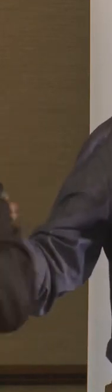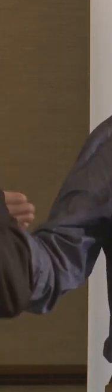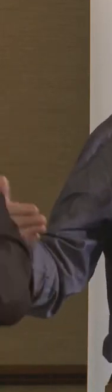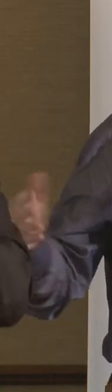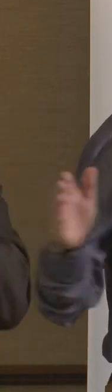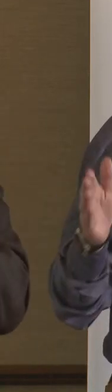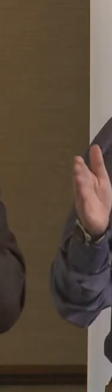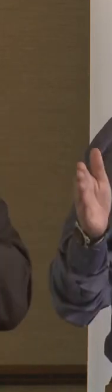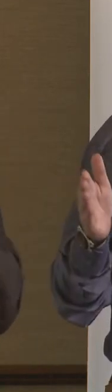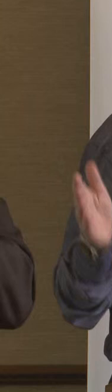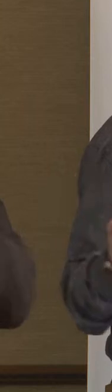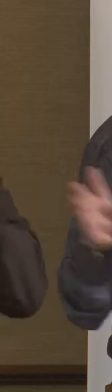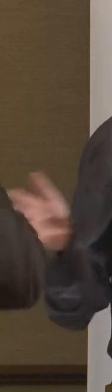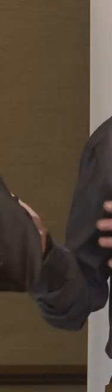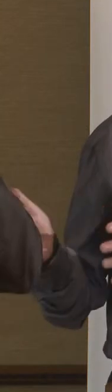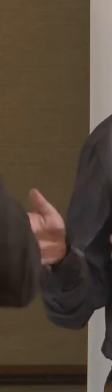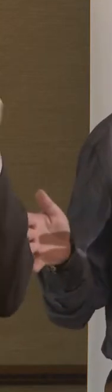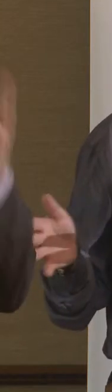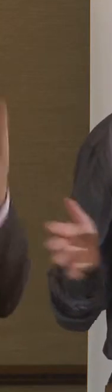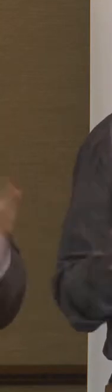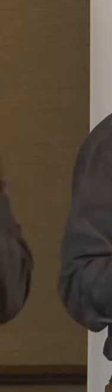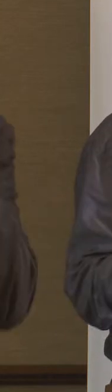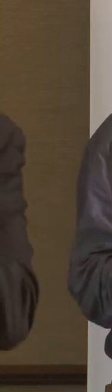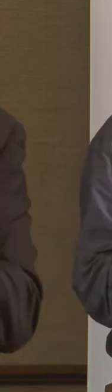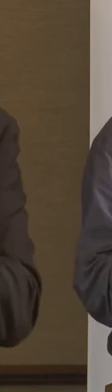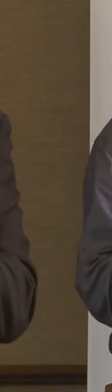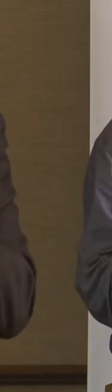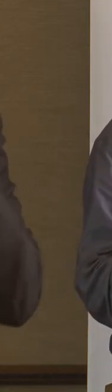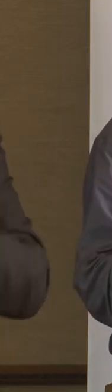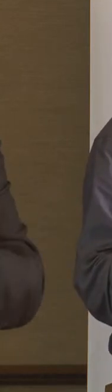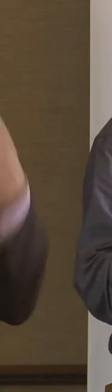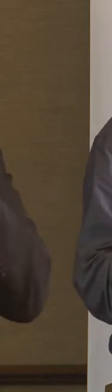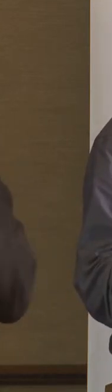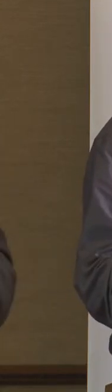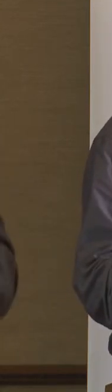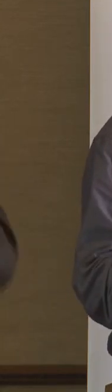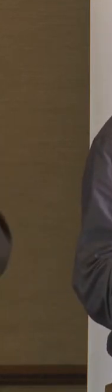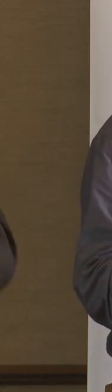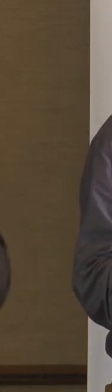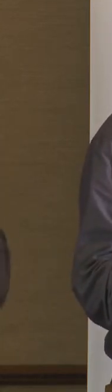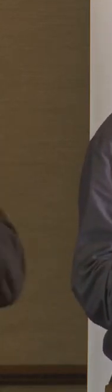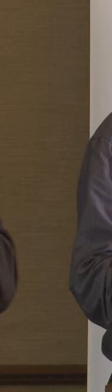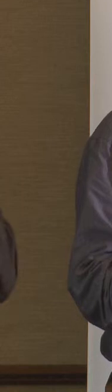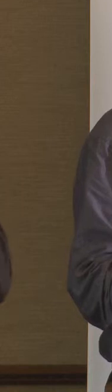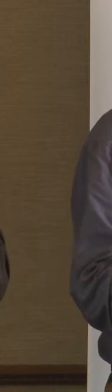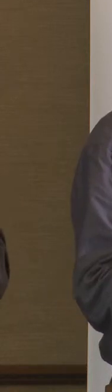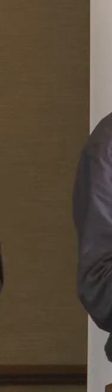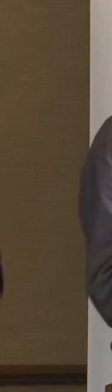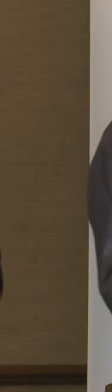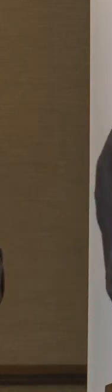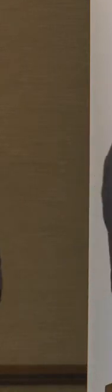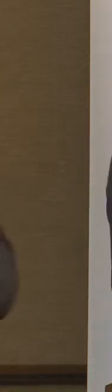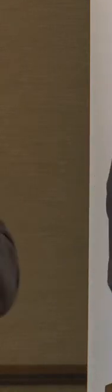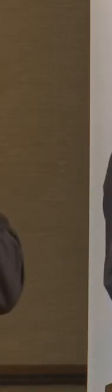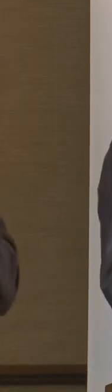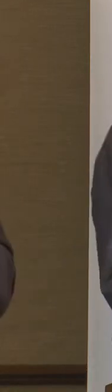well, let's try and evaluate what we did, which you can learn some lessons from, but it's always more useful and you learn much more if you build monitoring